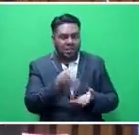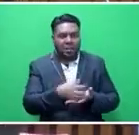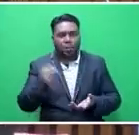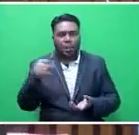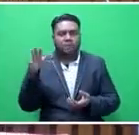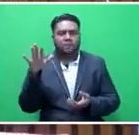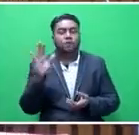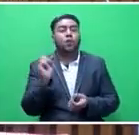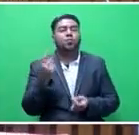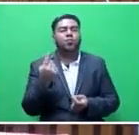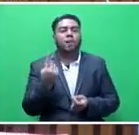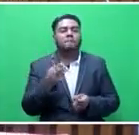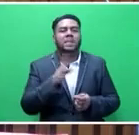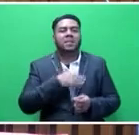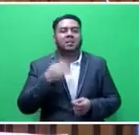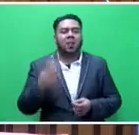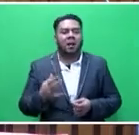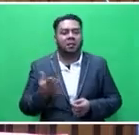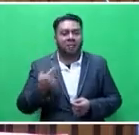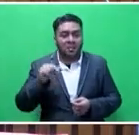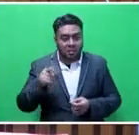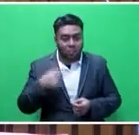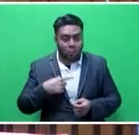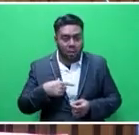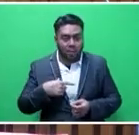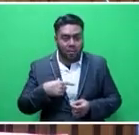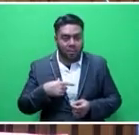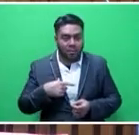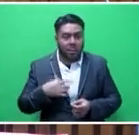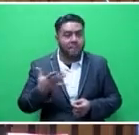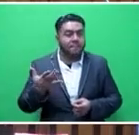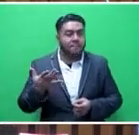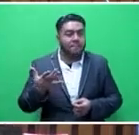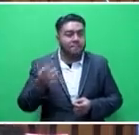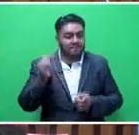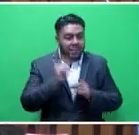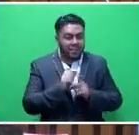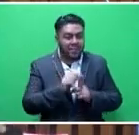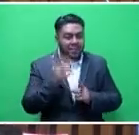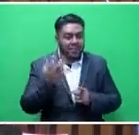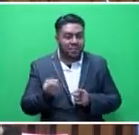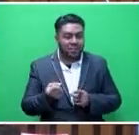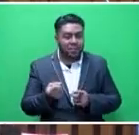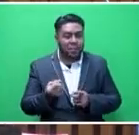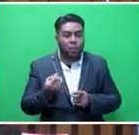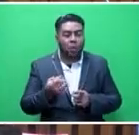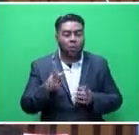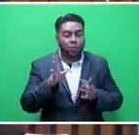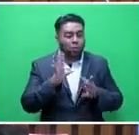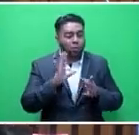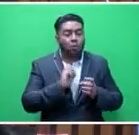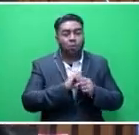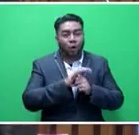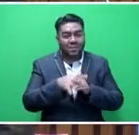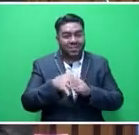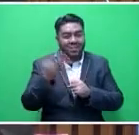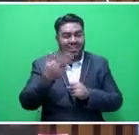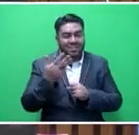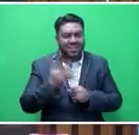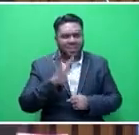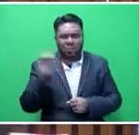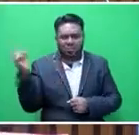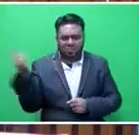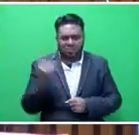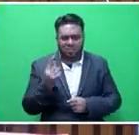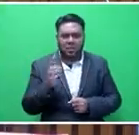the minister. So, Honorable Chale, this is the reason why. And it's specific to COVID-19 only. Somebody should not come